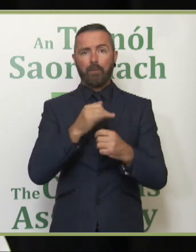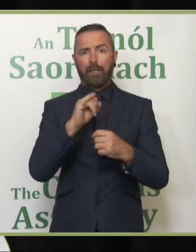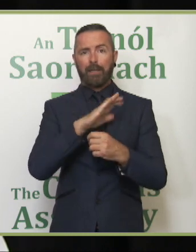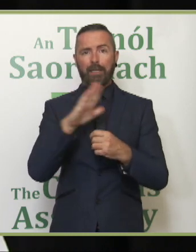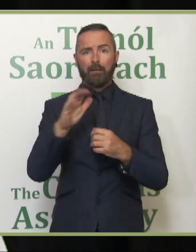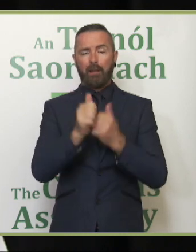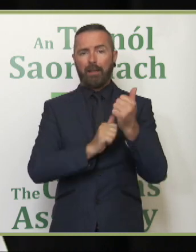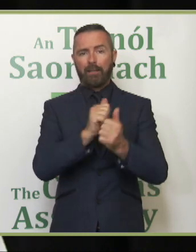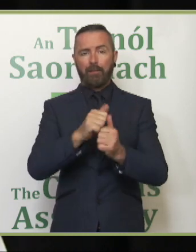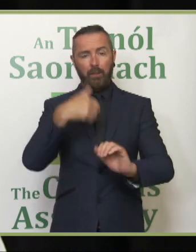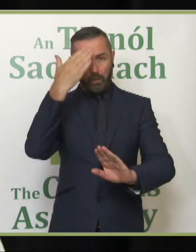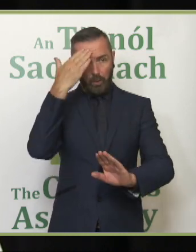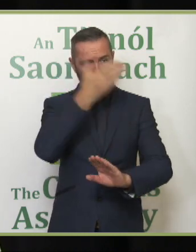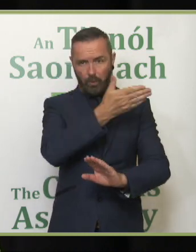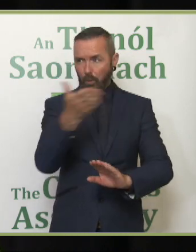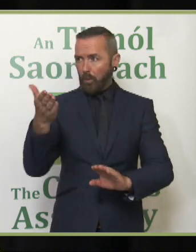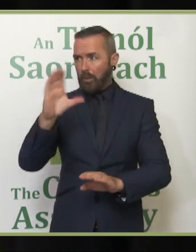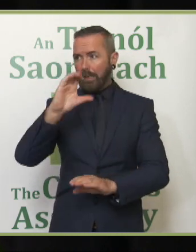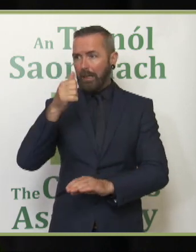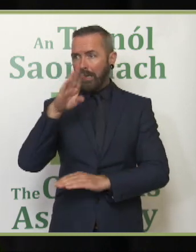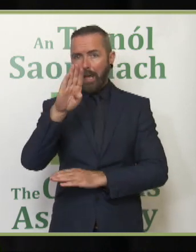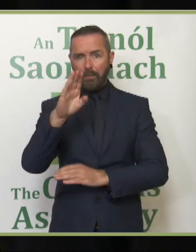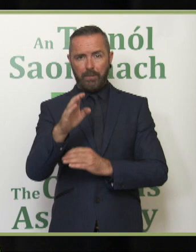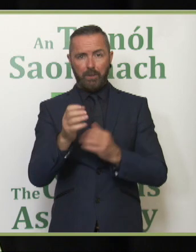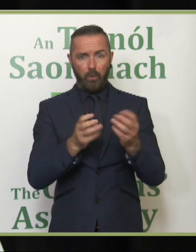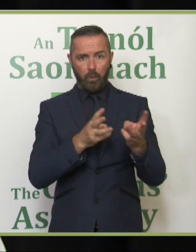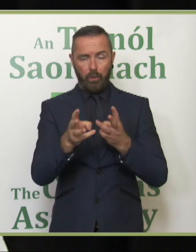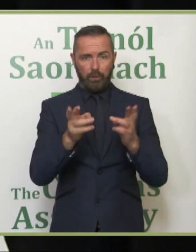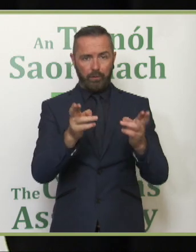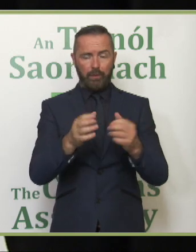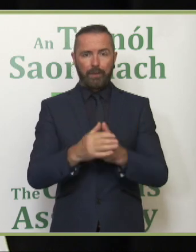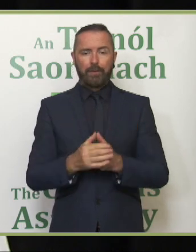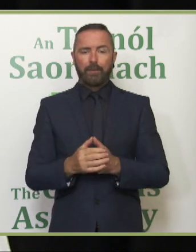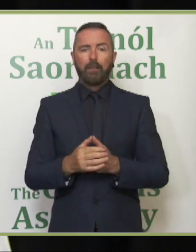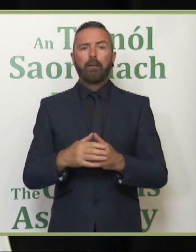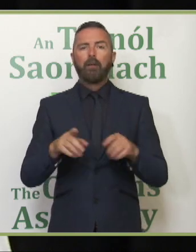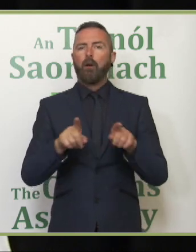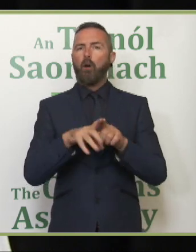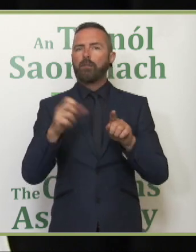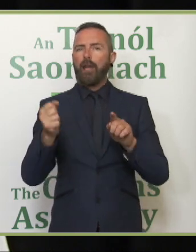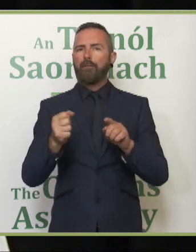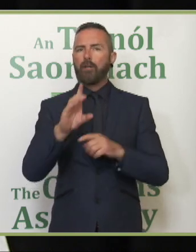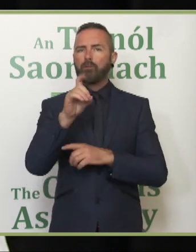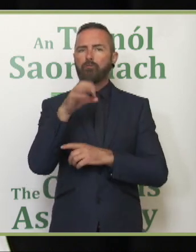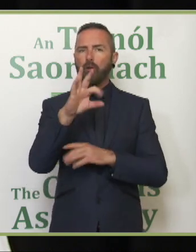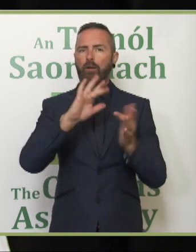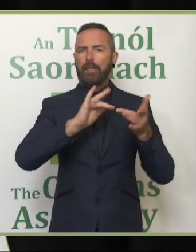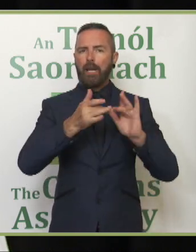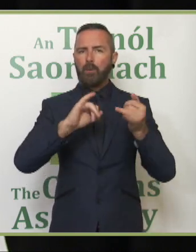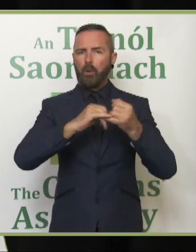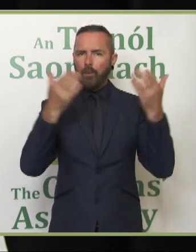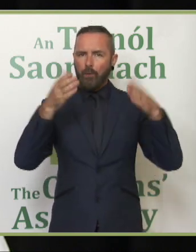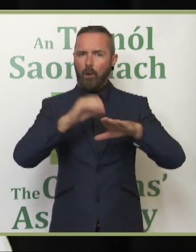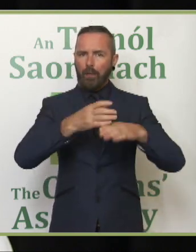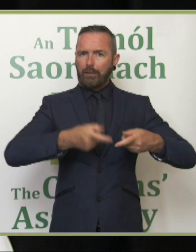CAB. We also have a network of local drugs units in every part of the country who focus on localised and